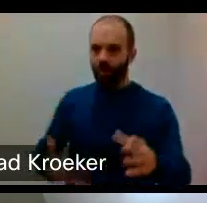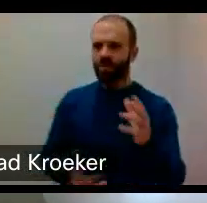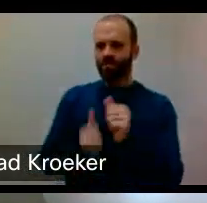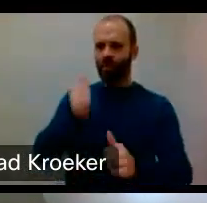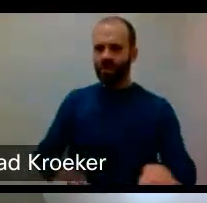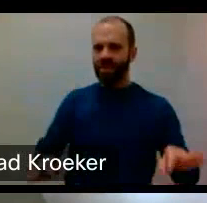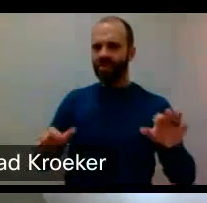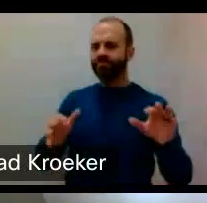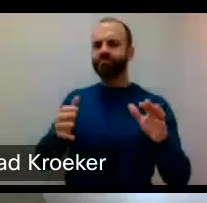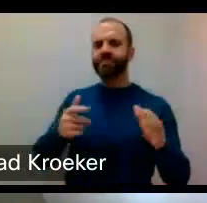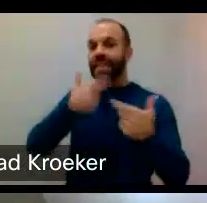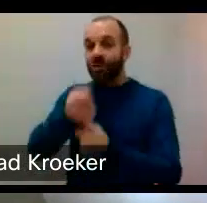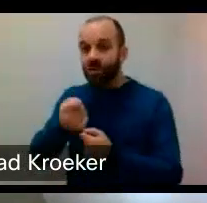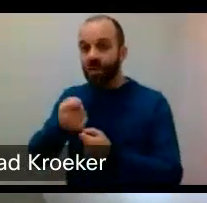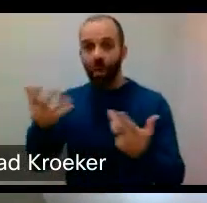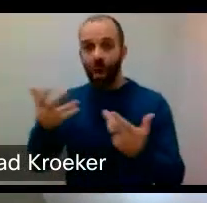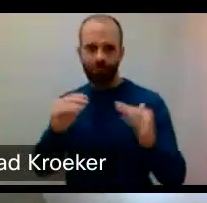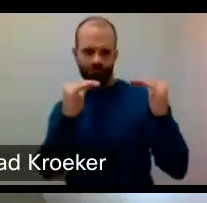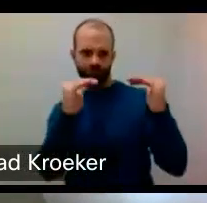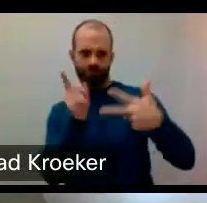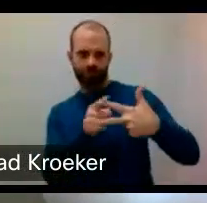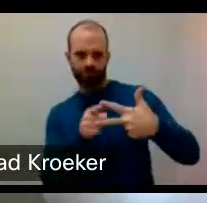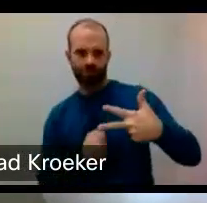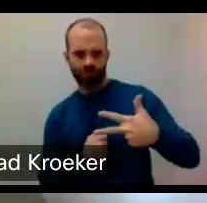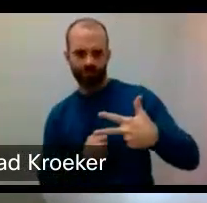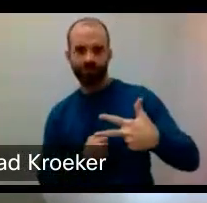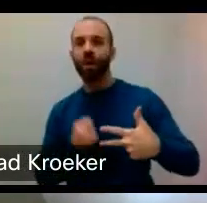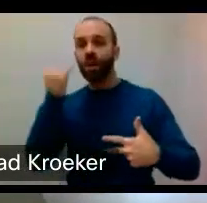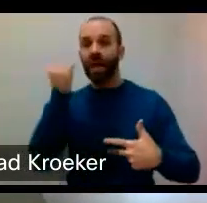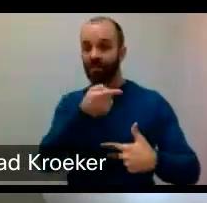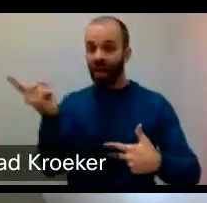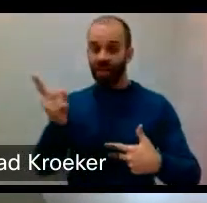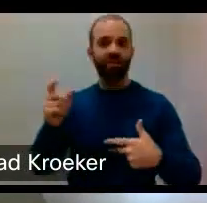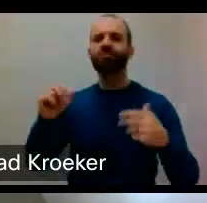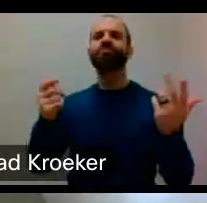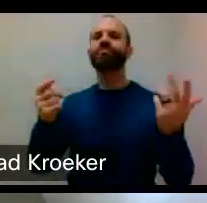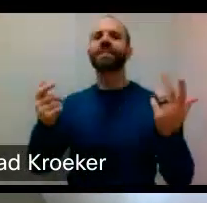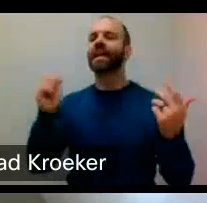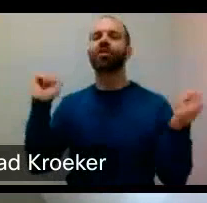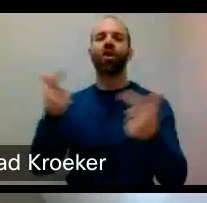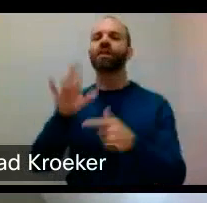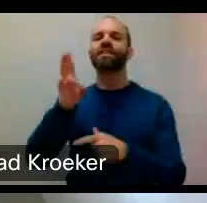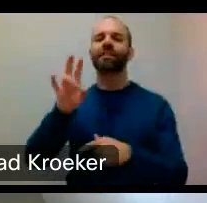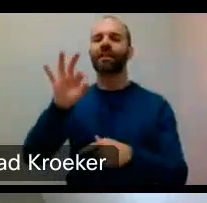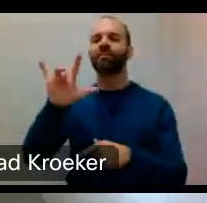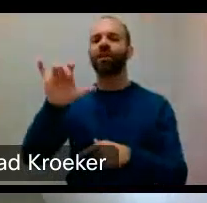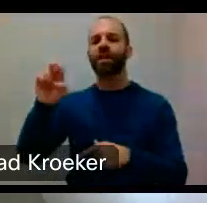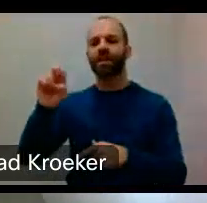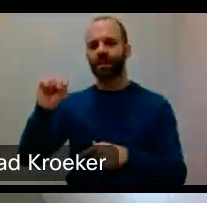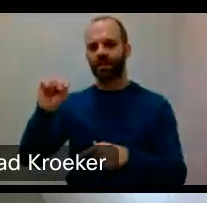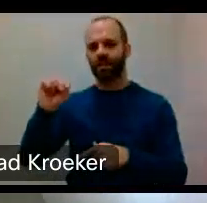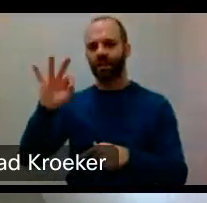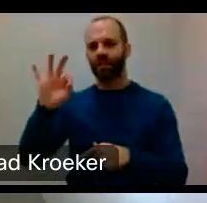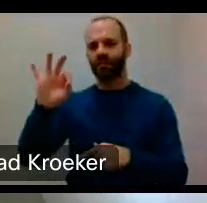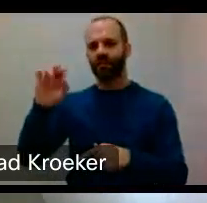reading this book. So if you and your classmates read a book, let's say you all read this book, Seven Fallen Feathers,